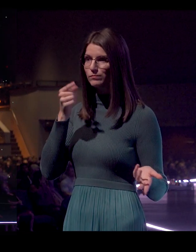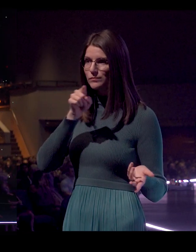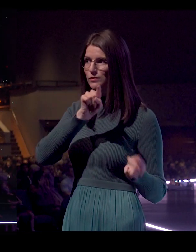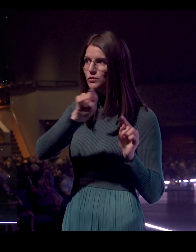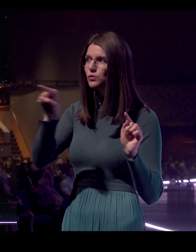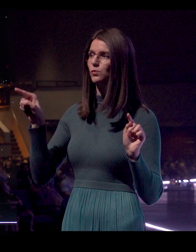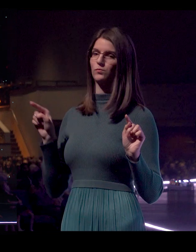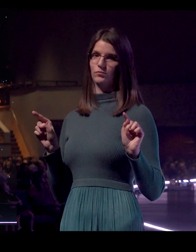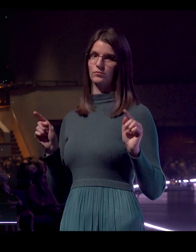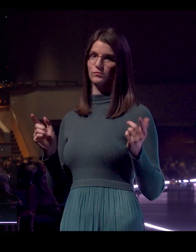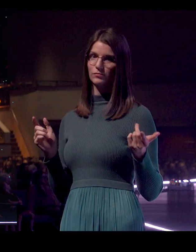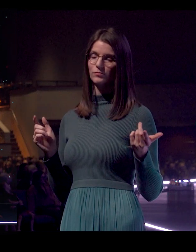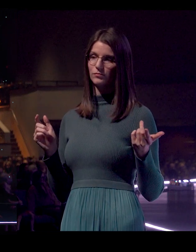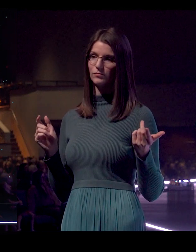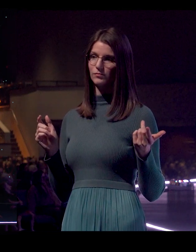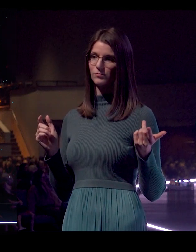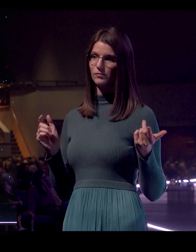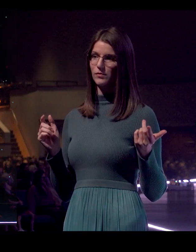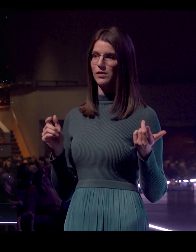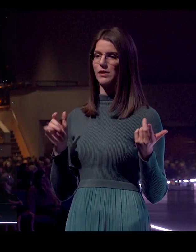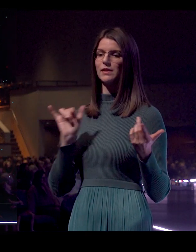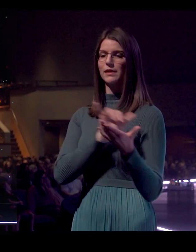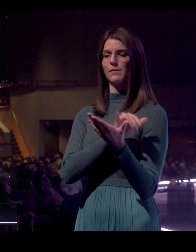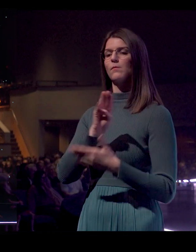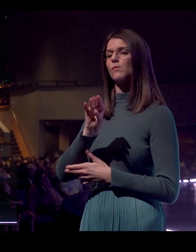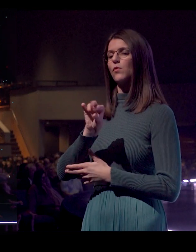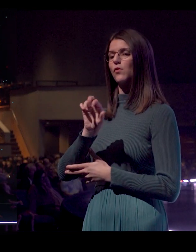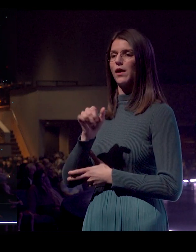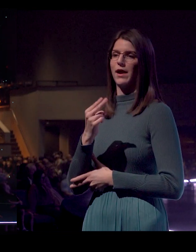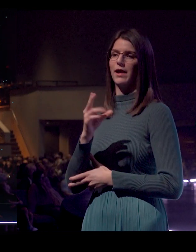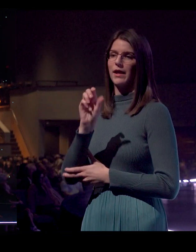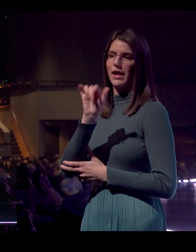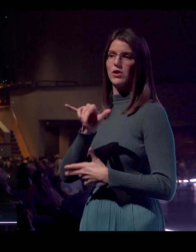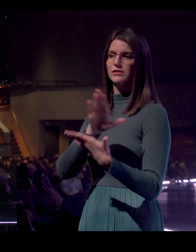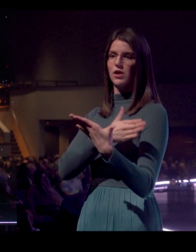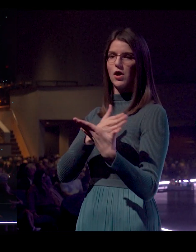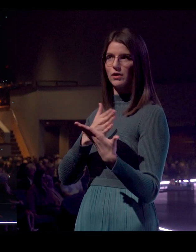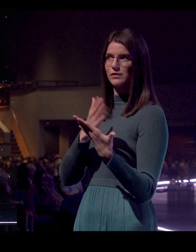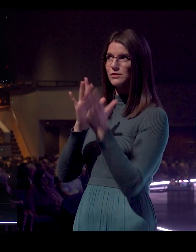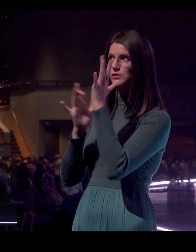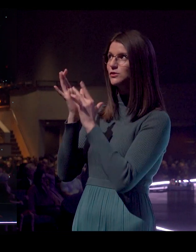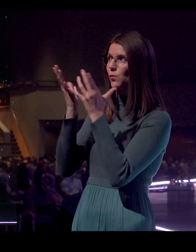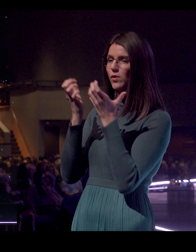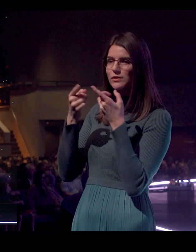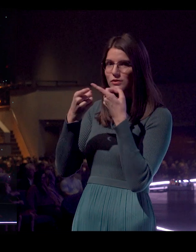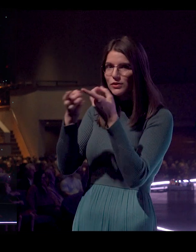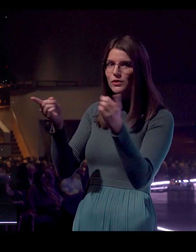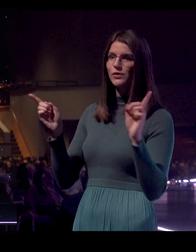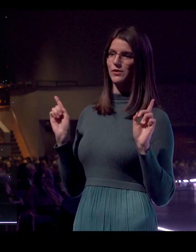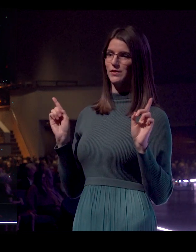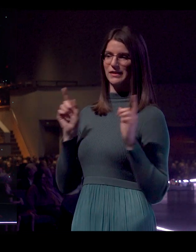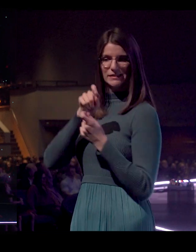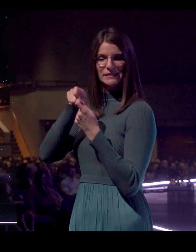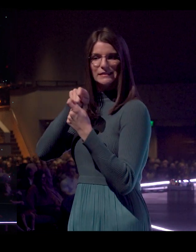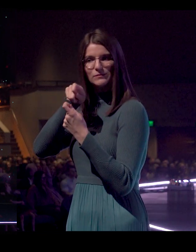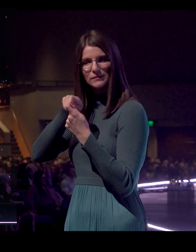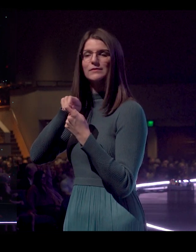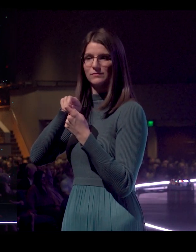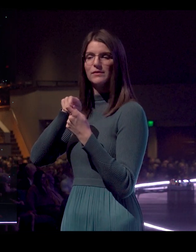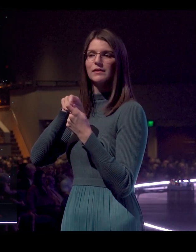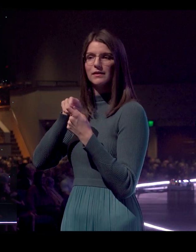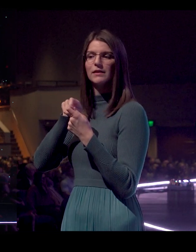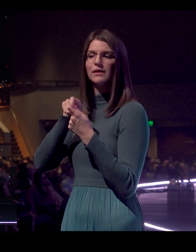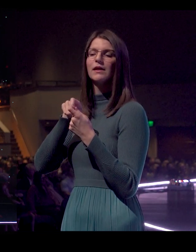right? He wants you. And let me be more specific. I would suggest what Jesus wants for Christmas is